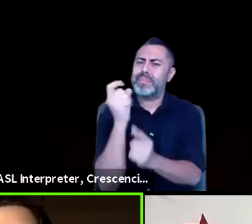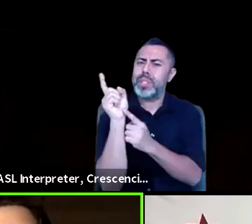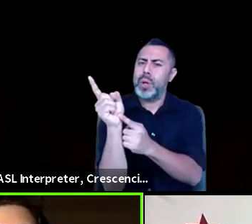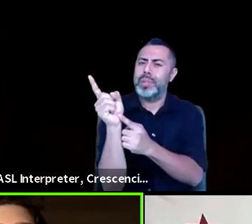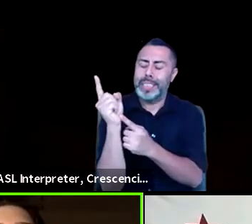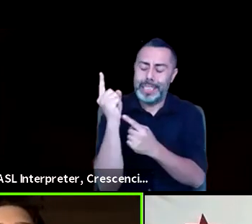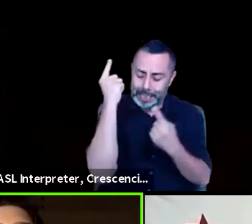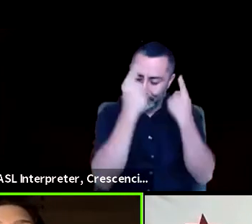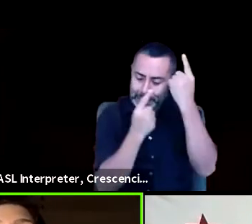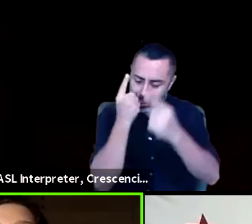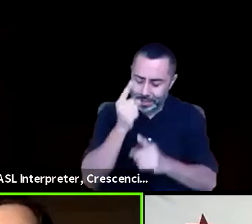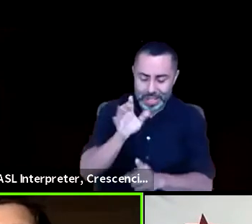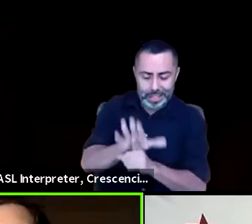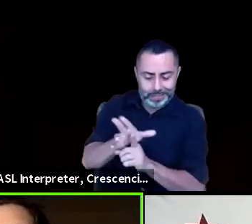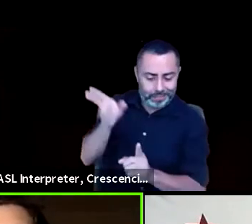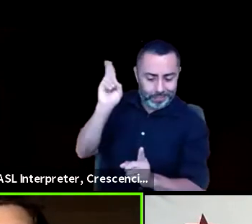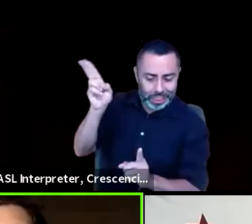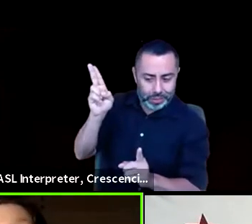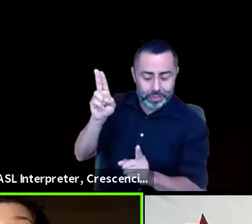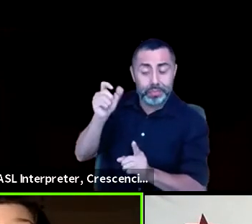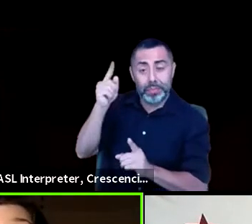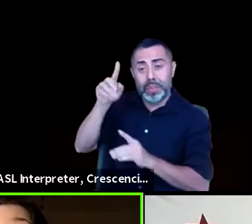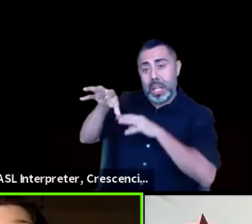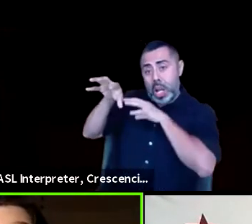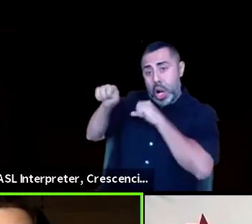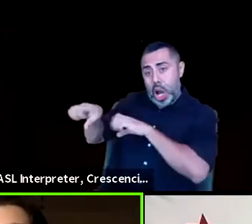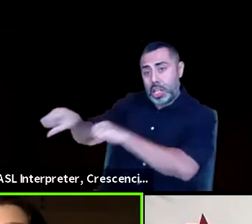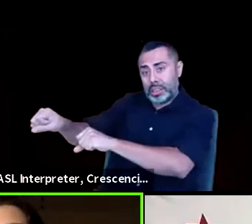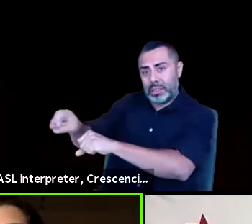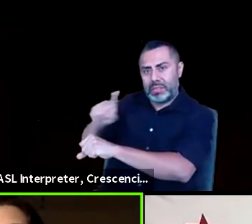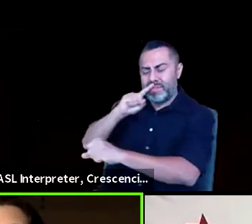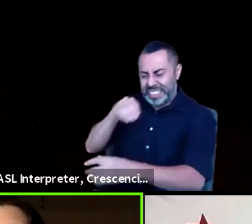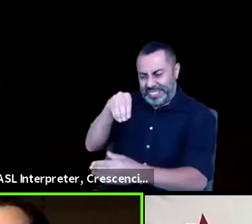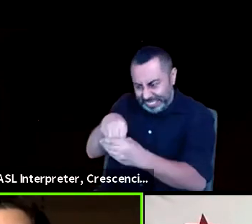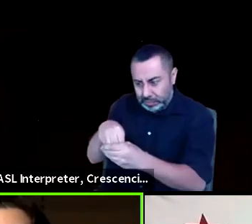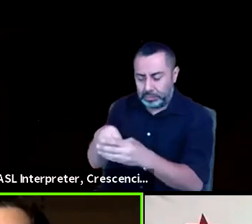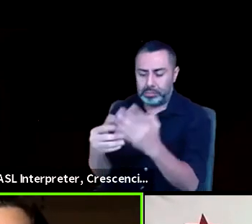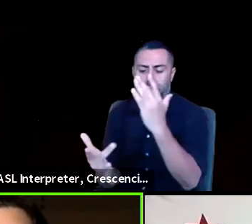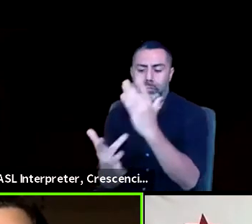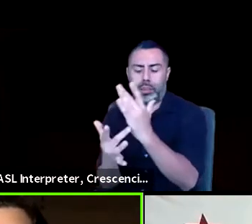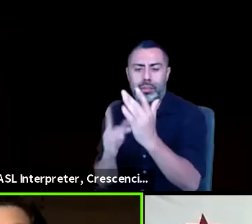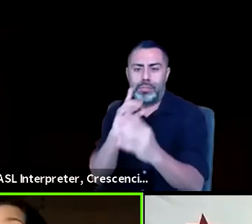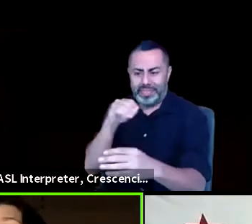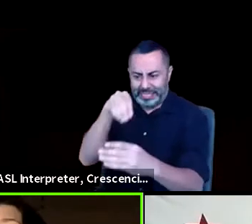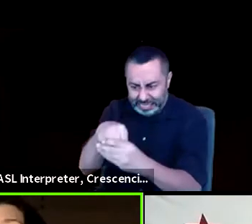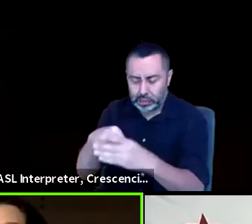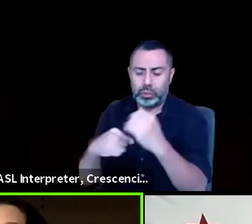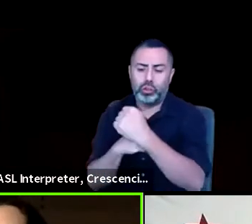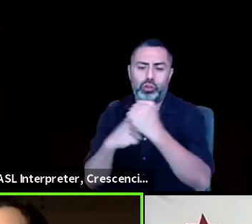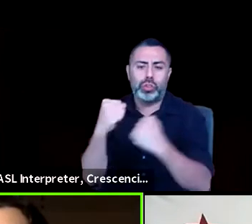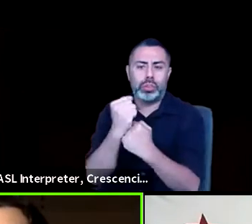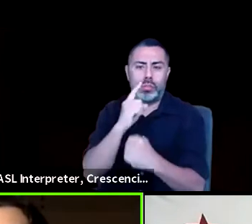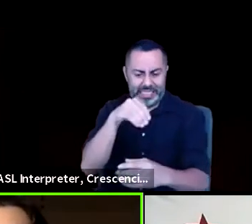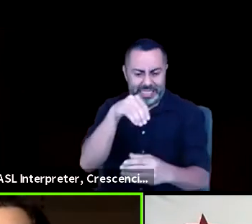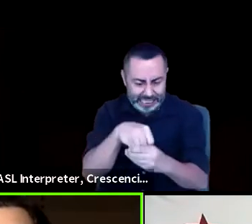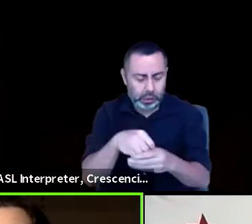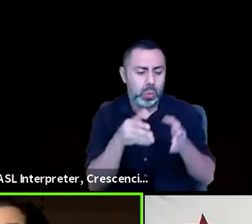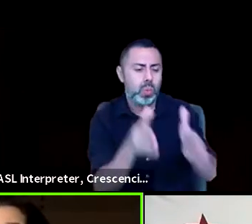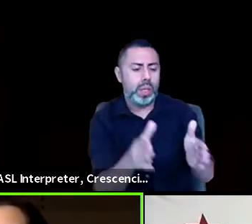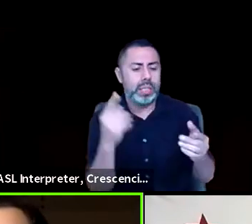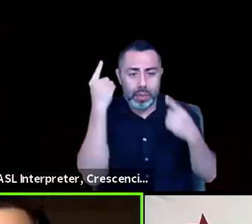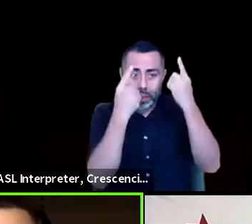legacy of colonization embedded within technologies, structures, and ways of thinking we